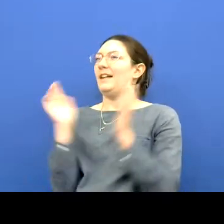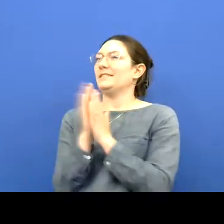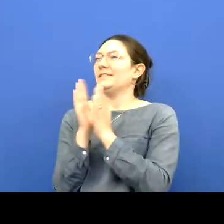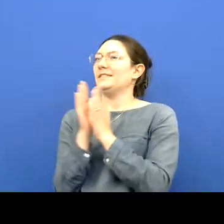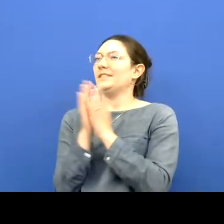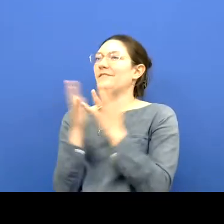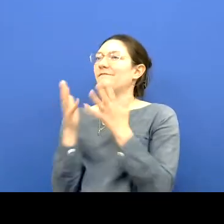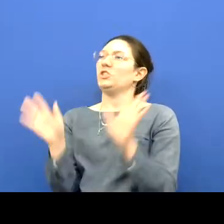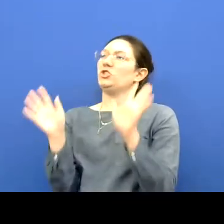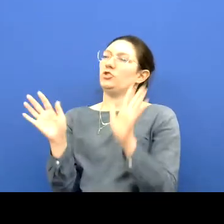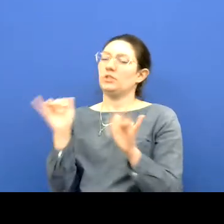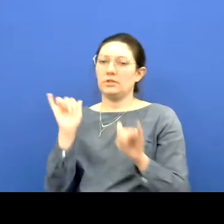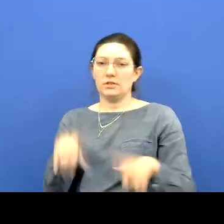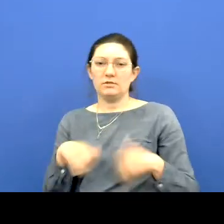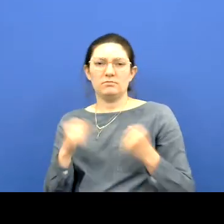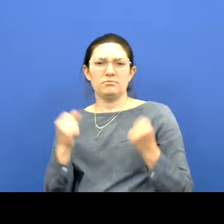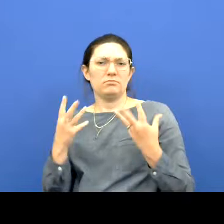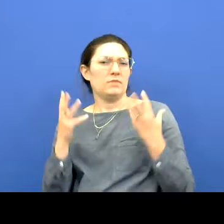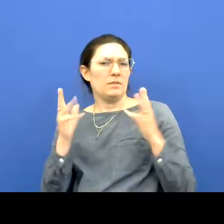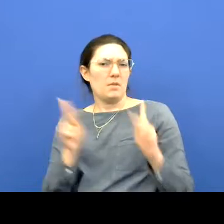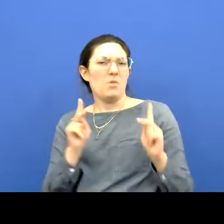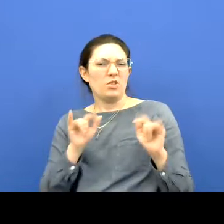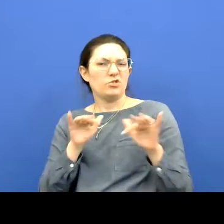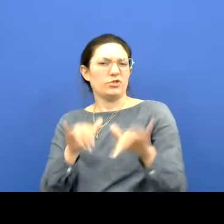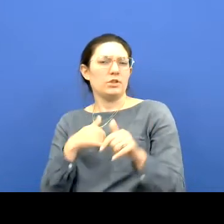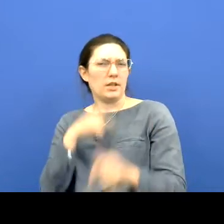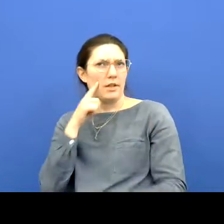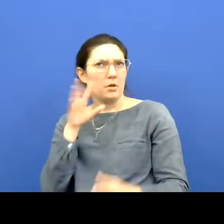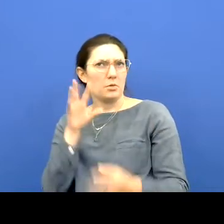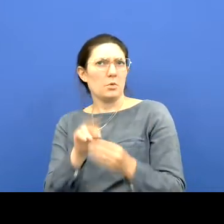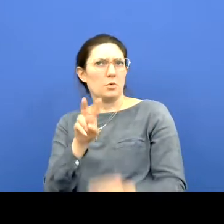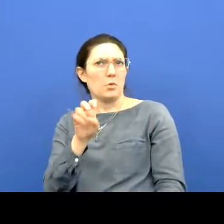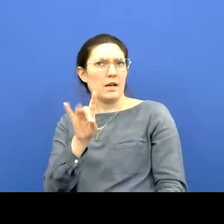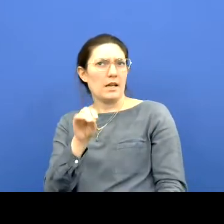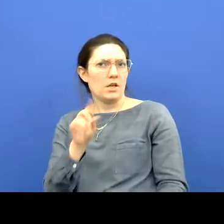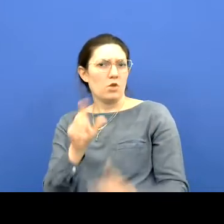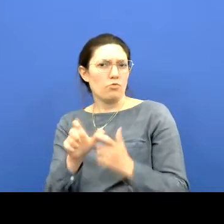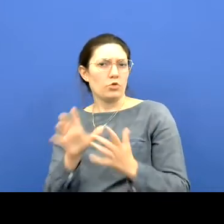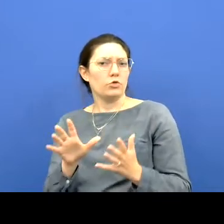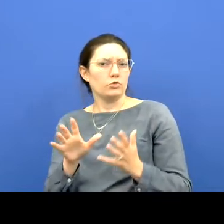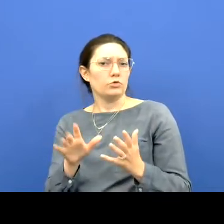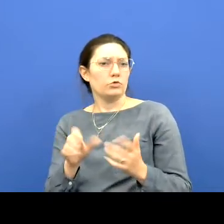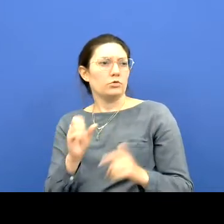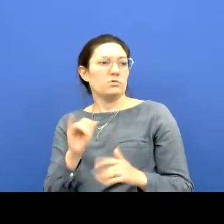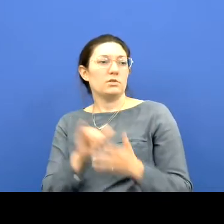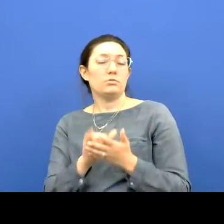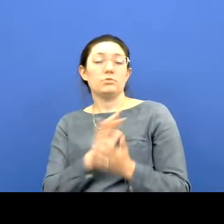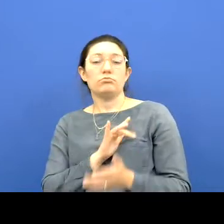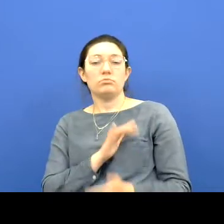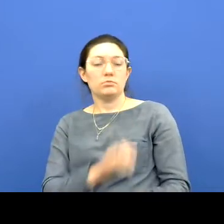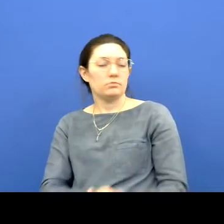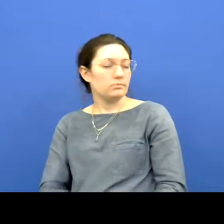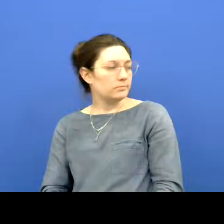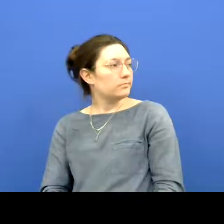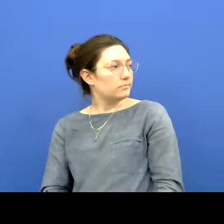great event. A lot of people. I think there was 280 runners, if I remember. So that was a real great